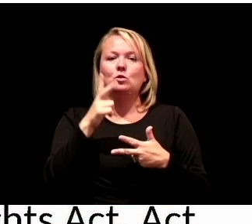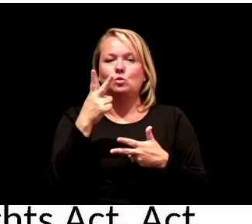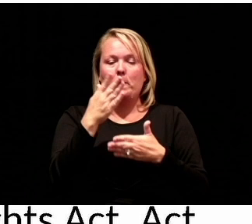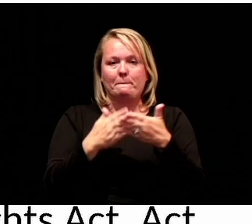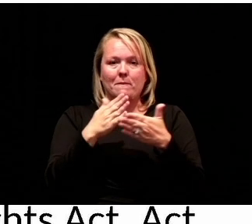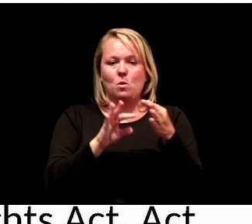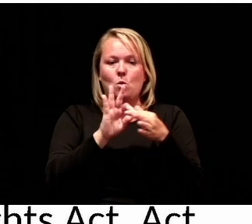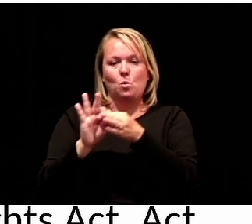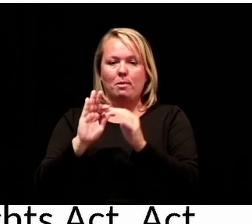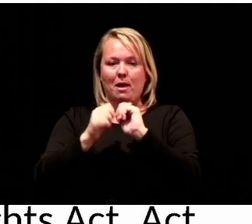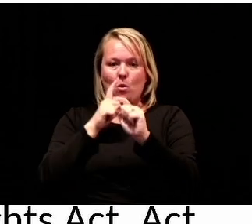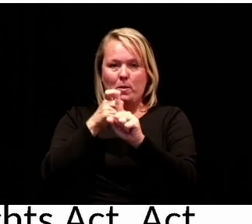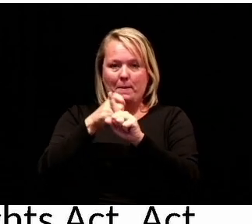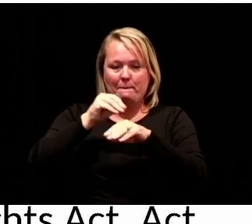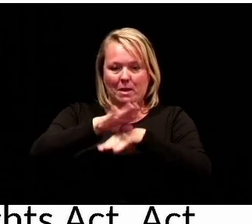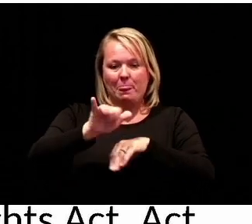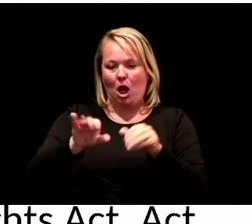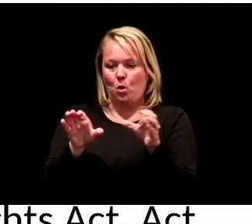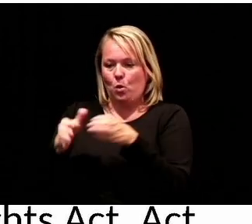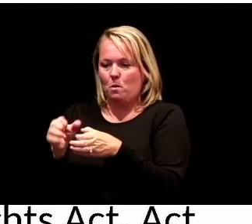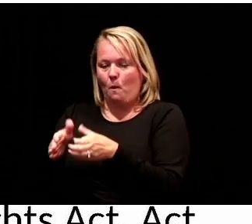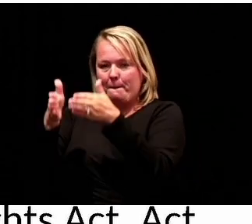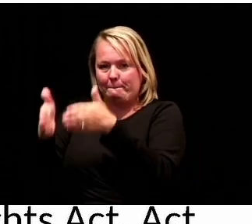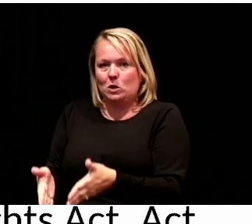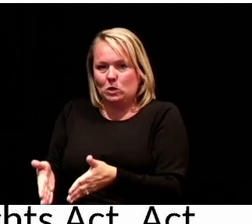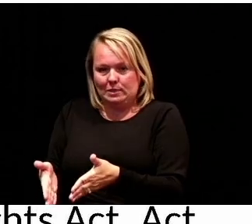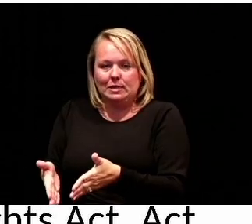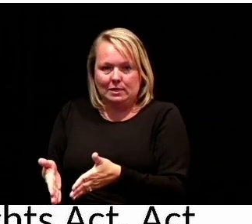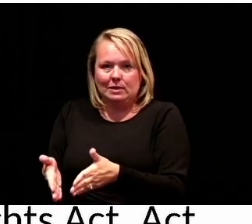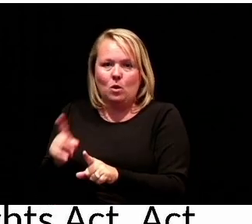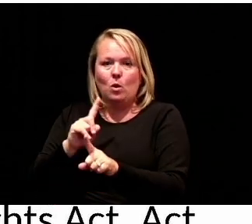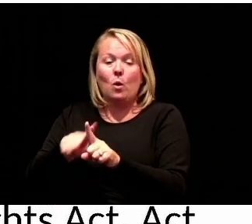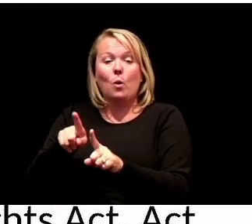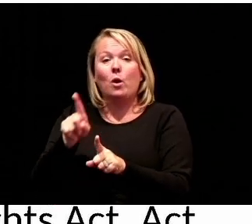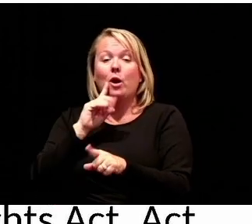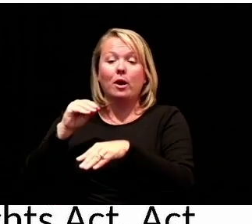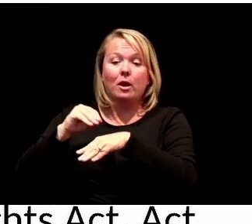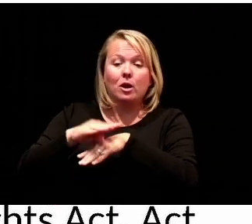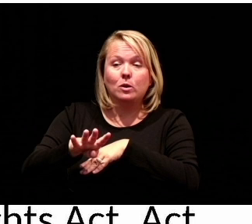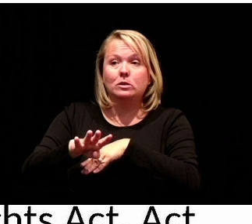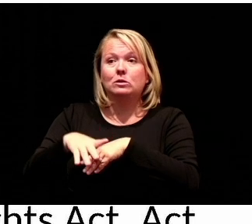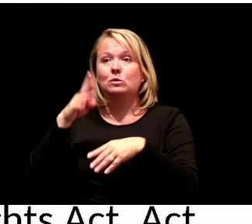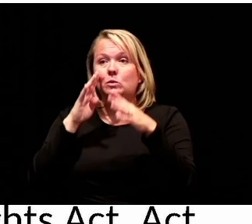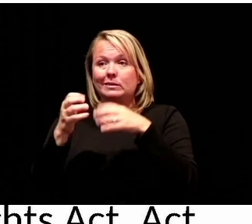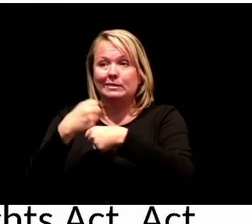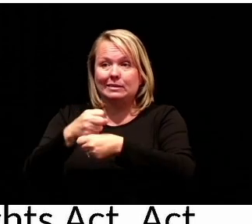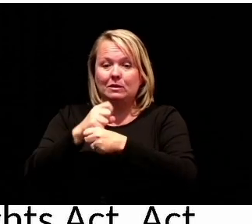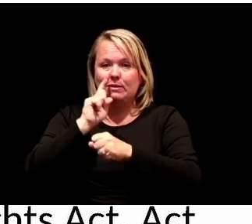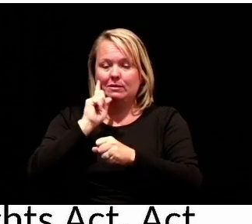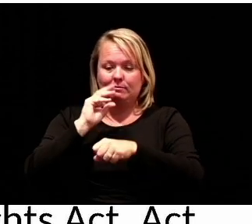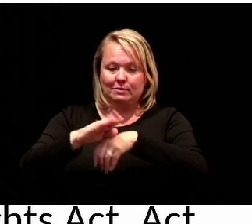impact was recognized in a non-fair housing context in 1984. But from 76